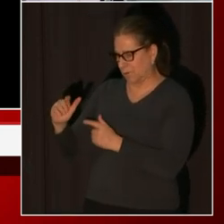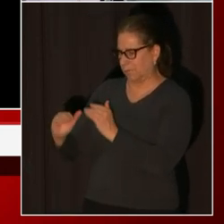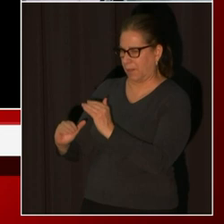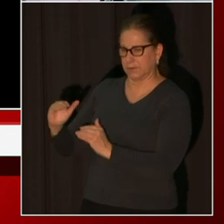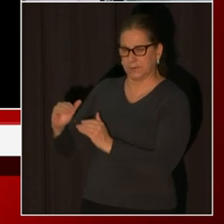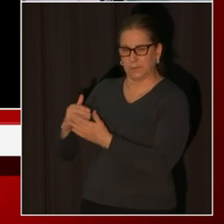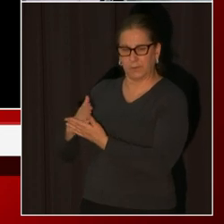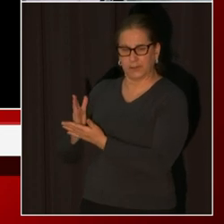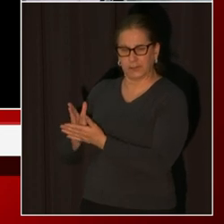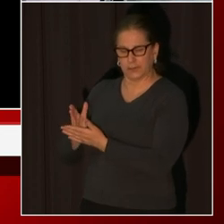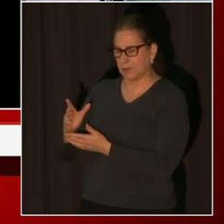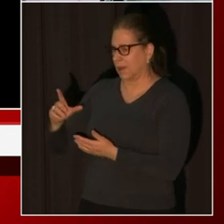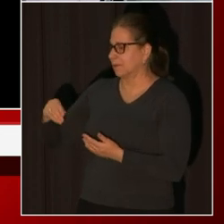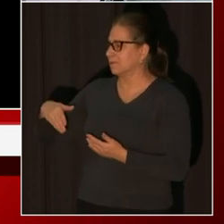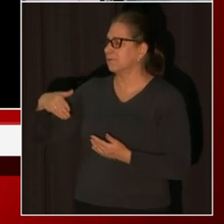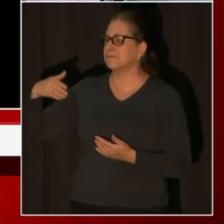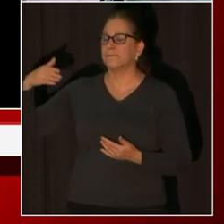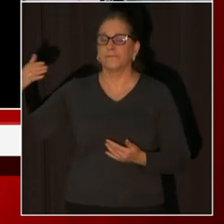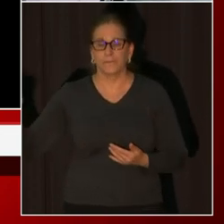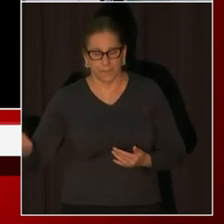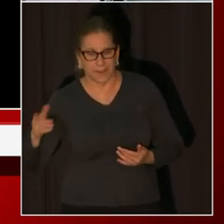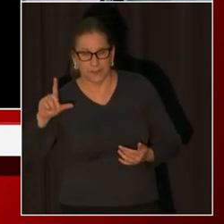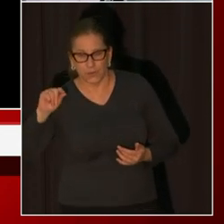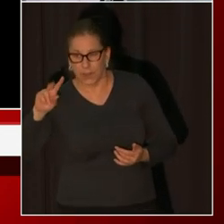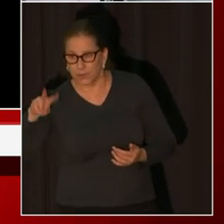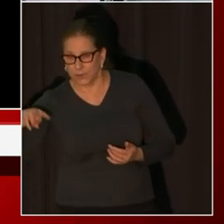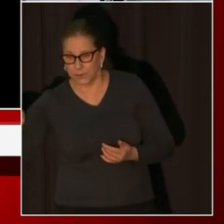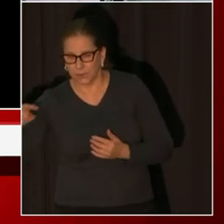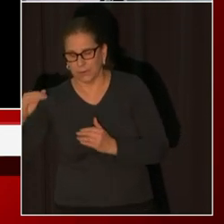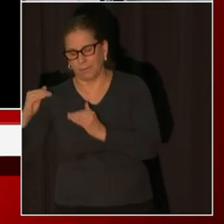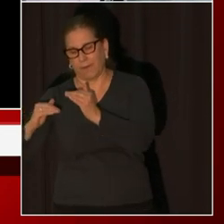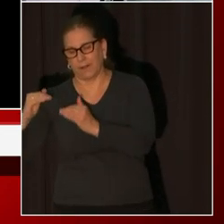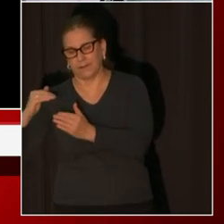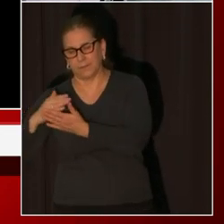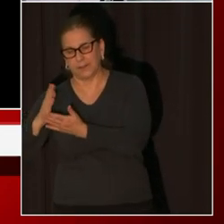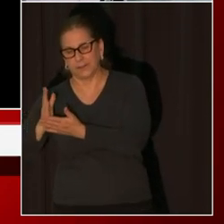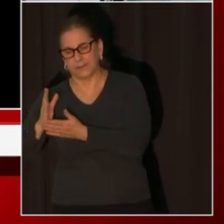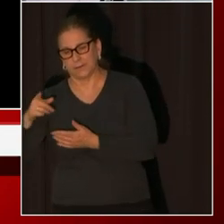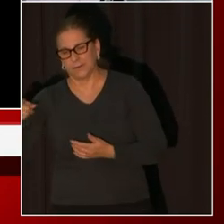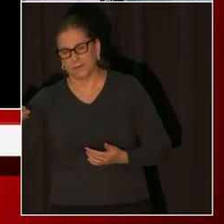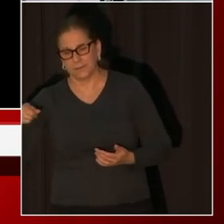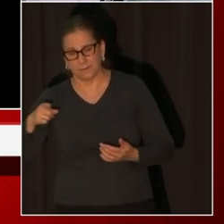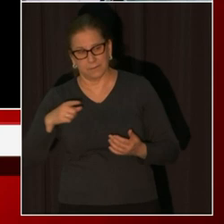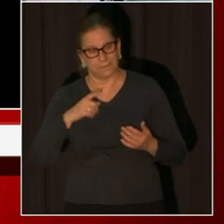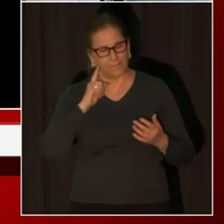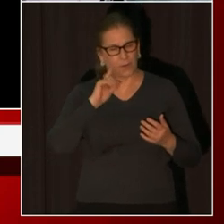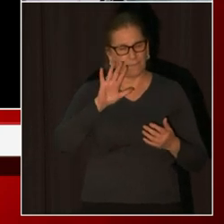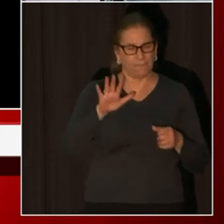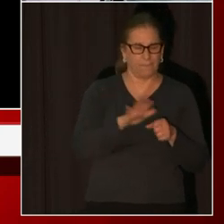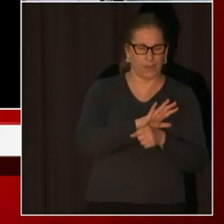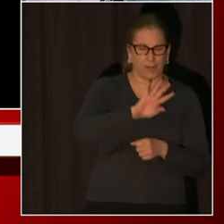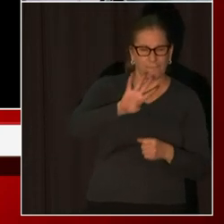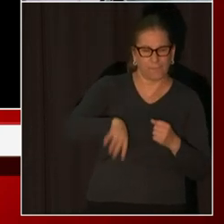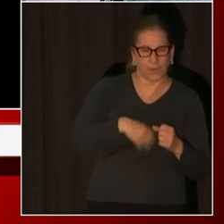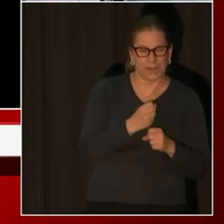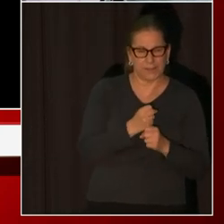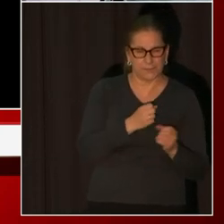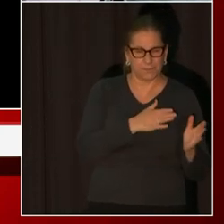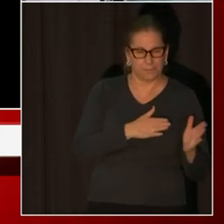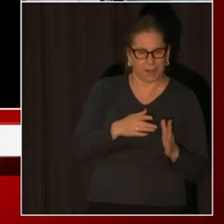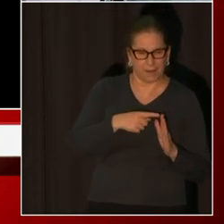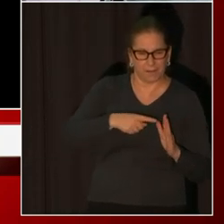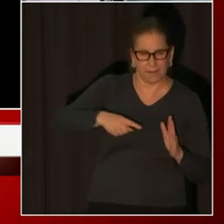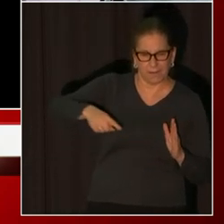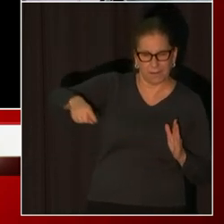to balance across all 4 years of the plan is to assume no pay growth in the out years of the plan. So we have frozen